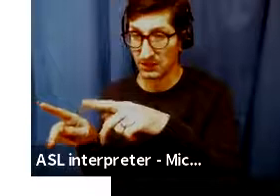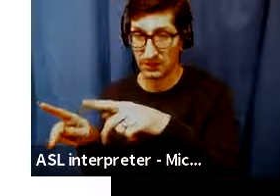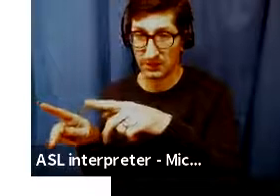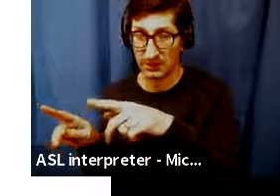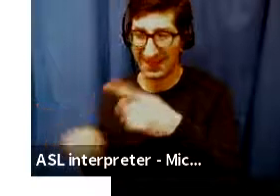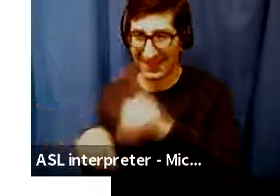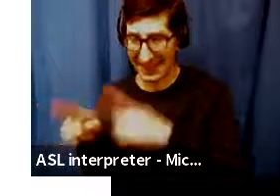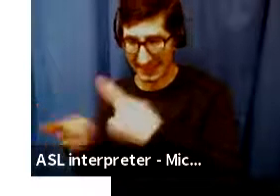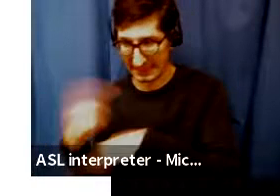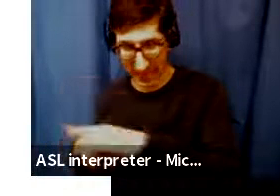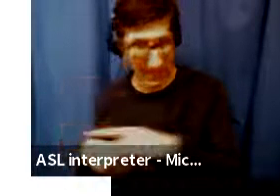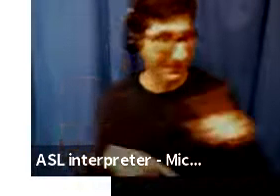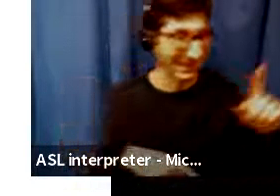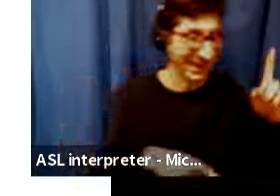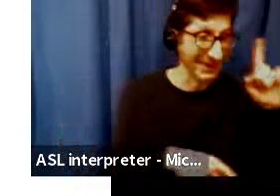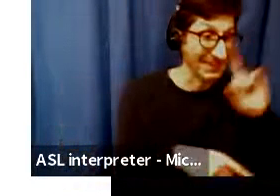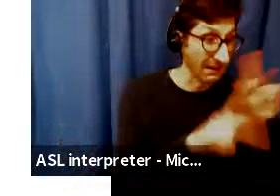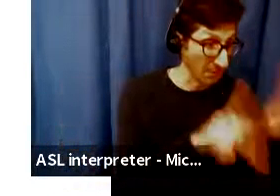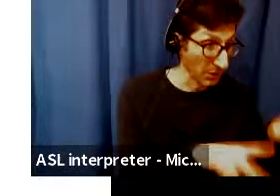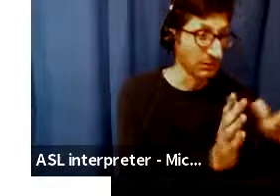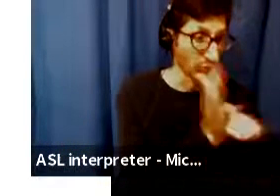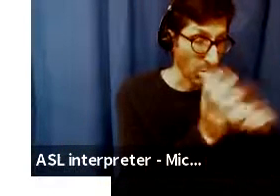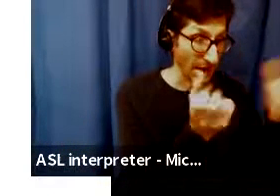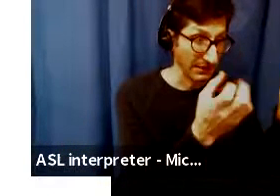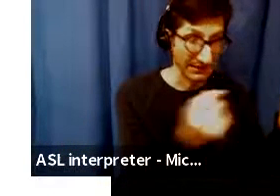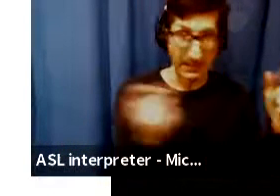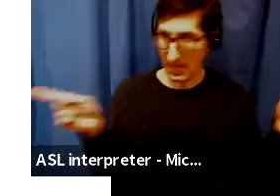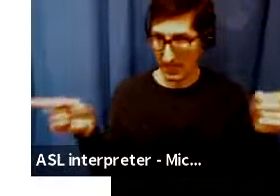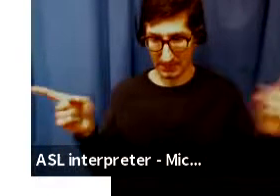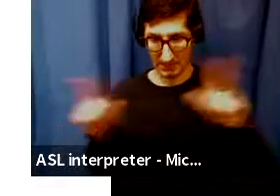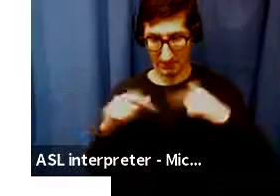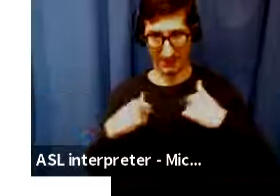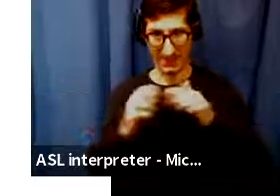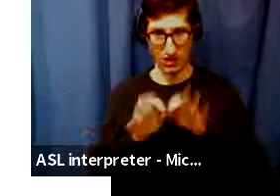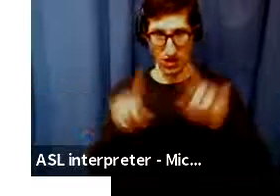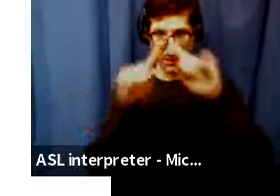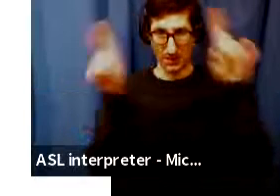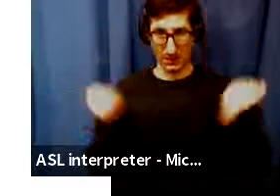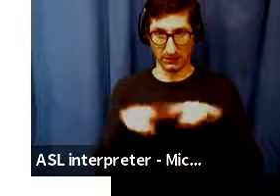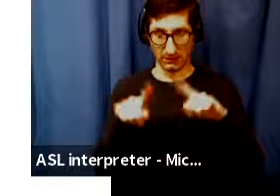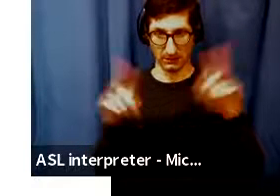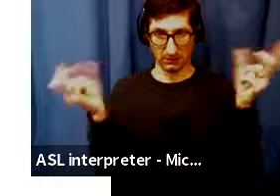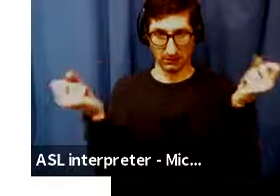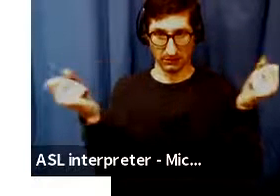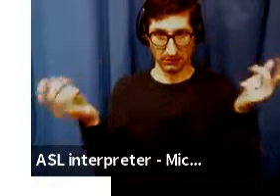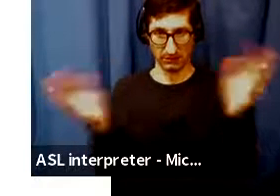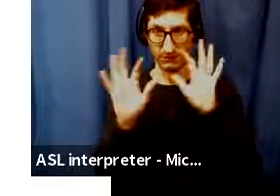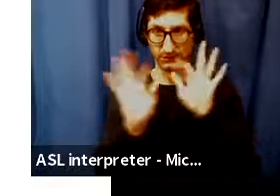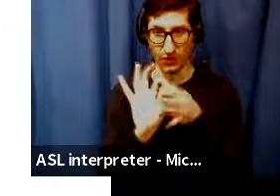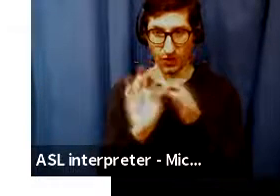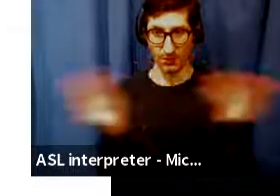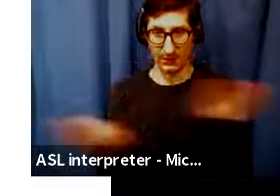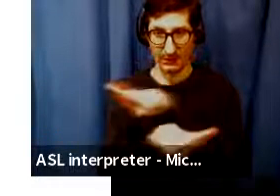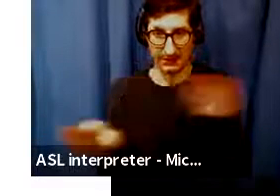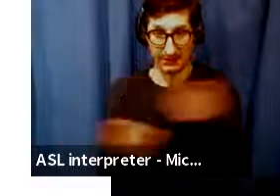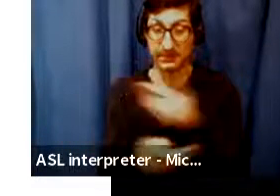who is deaf who needs American Sign Language. But the interpreter can be anywhere uh, in the United